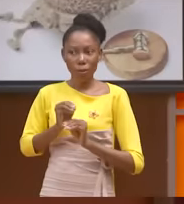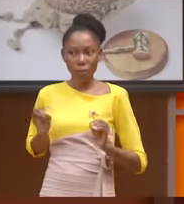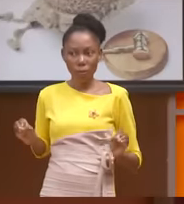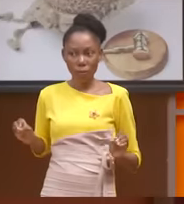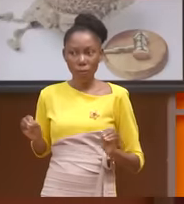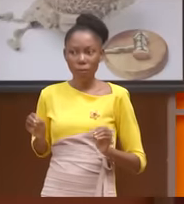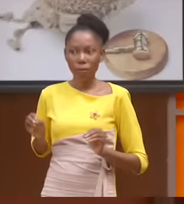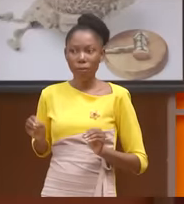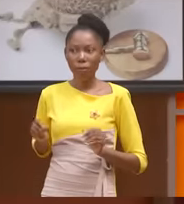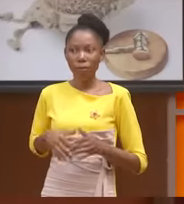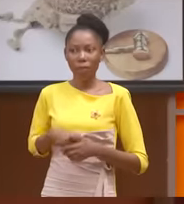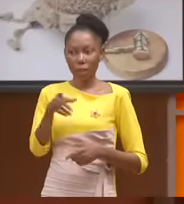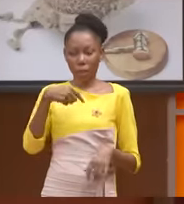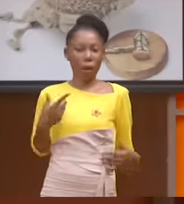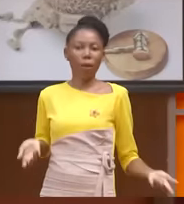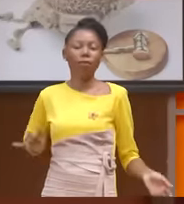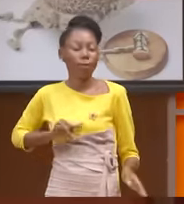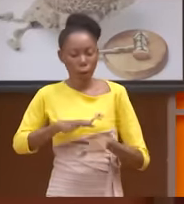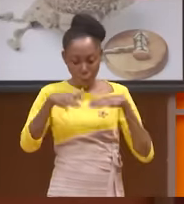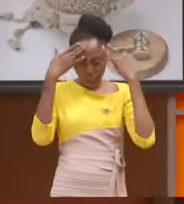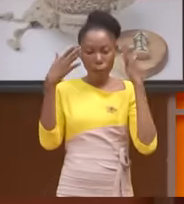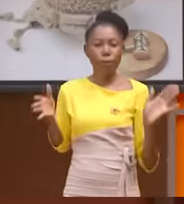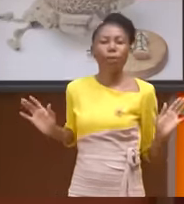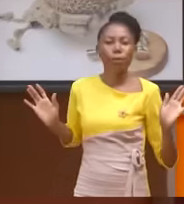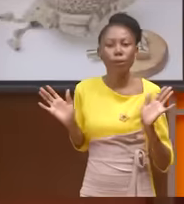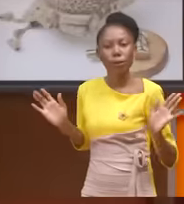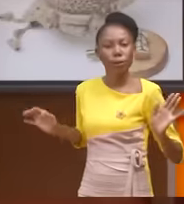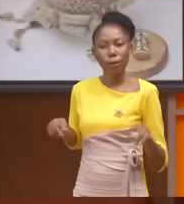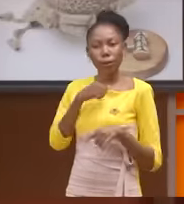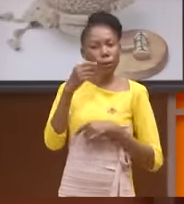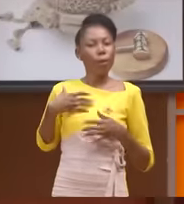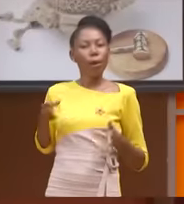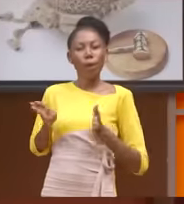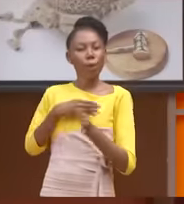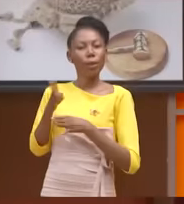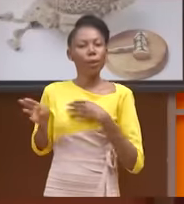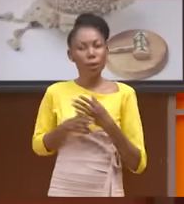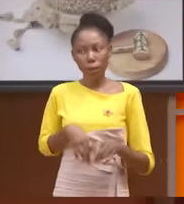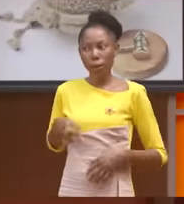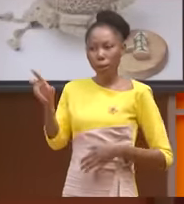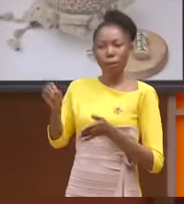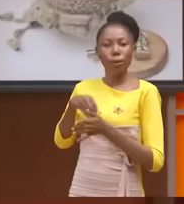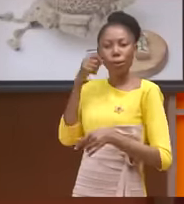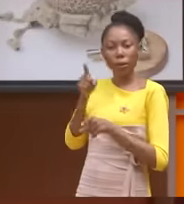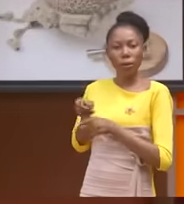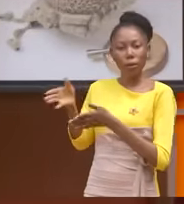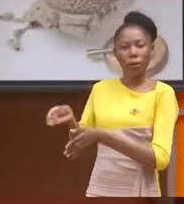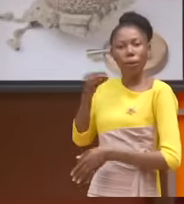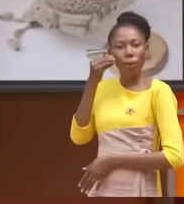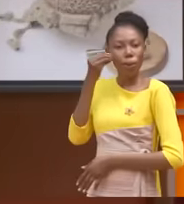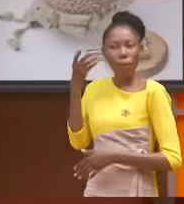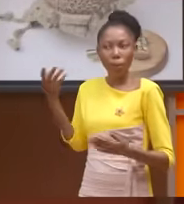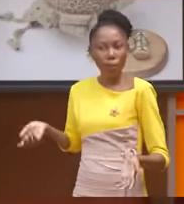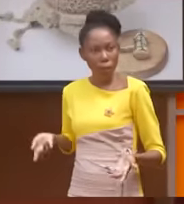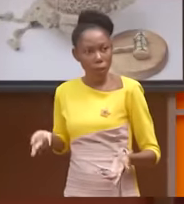right now. I don't know, Mao, because he has his sister in the house, so he's also feeding her, taking care of her, paying her necessary bills. So if he can